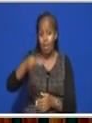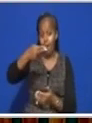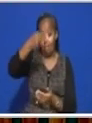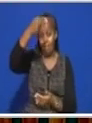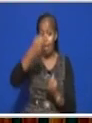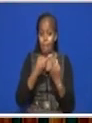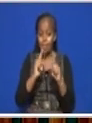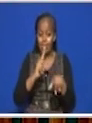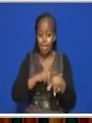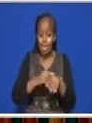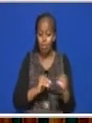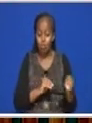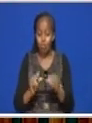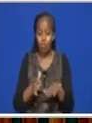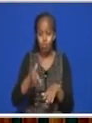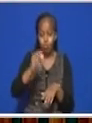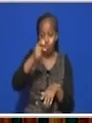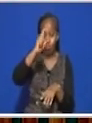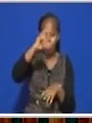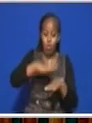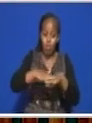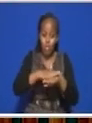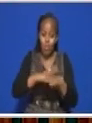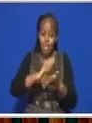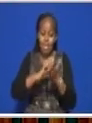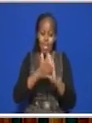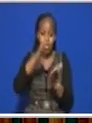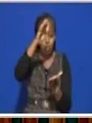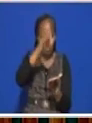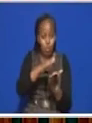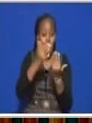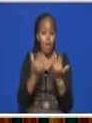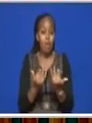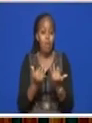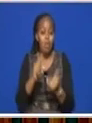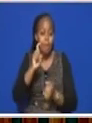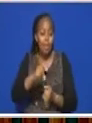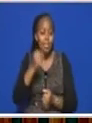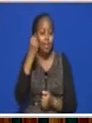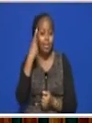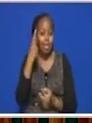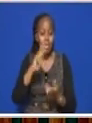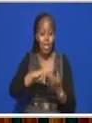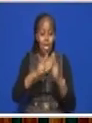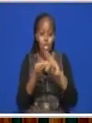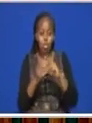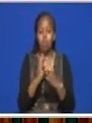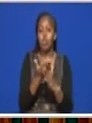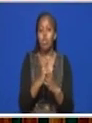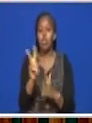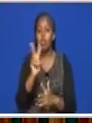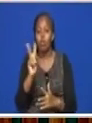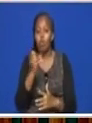pressure reduces. Now, when you then need to understand the relationship between the volume of